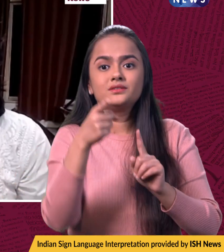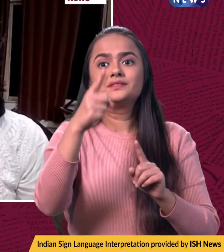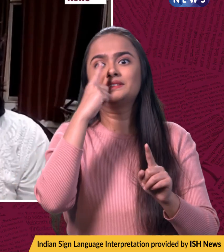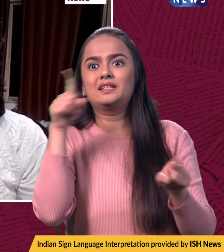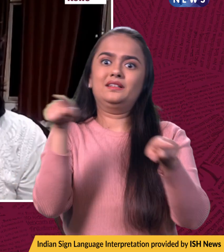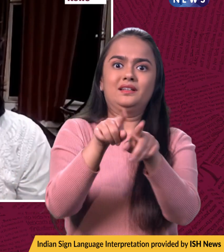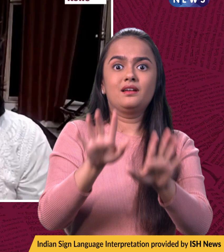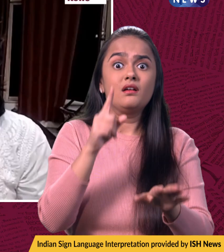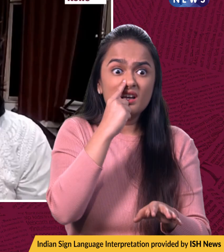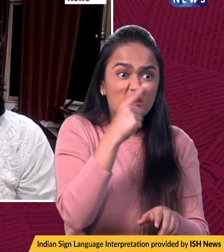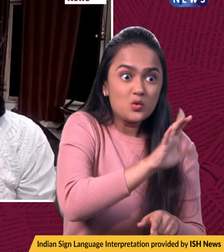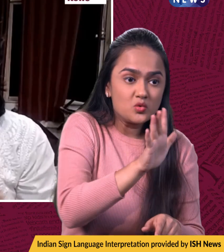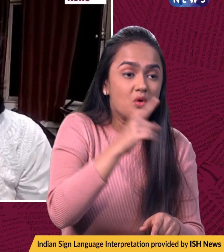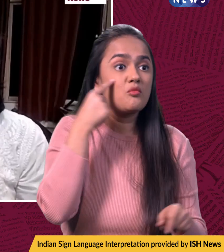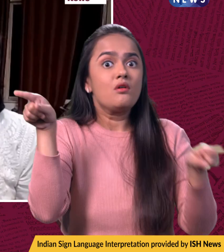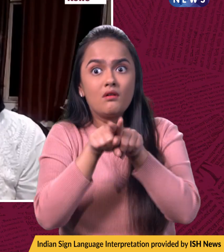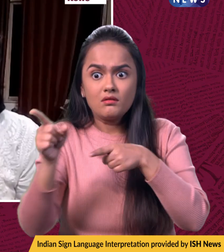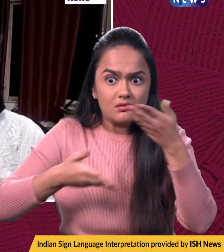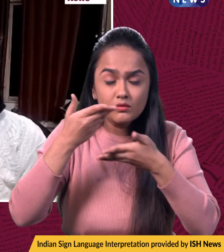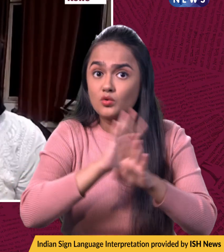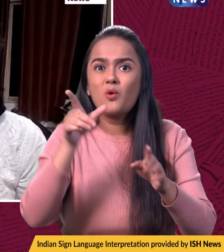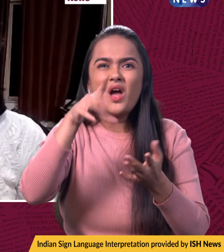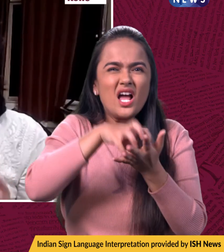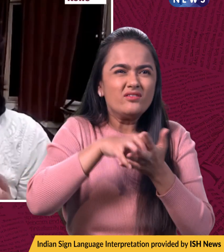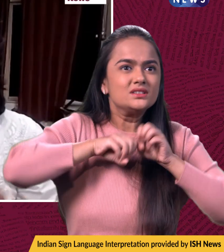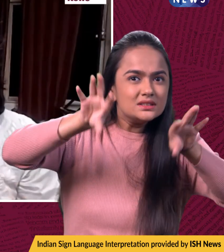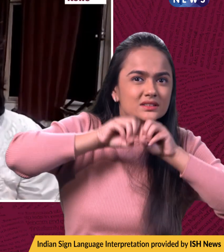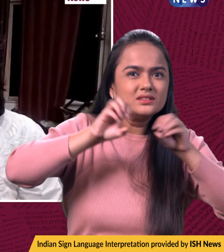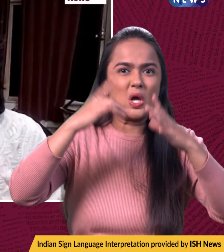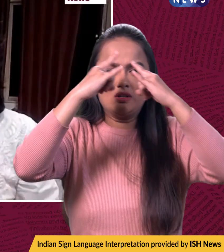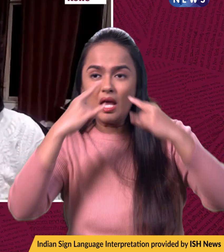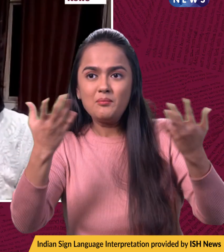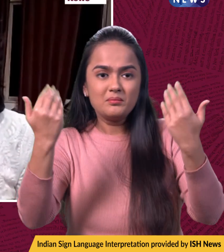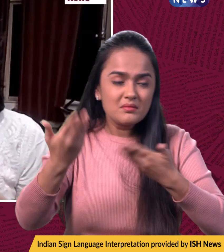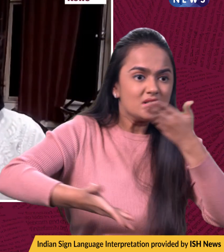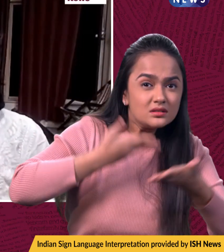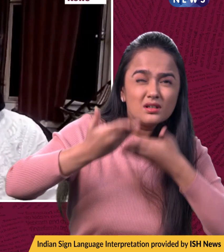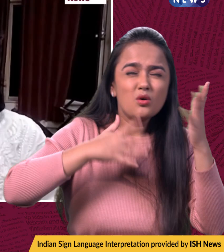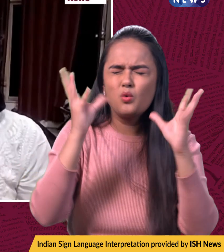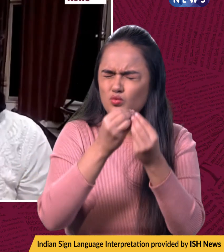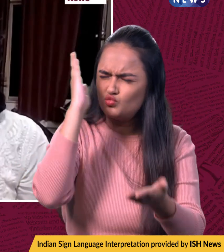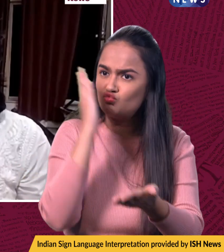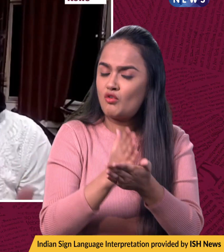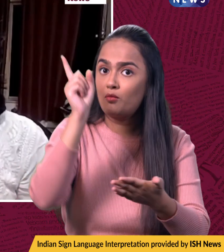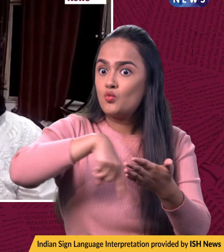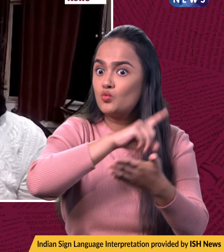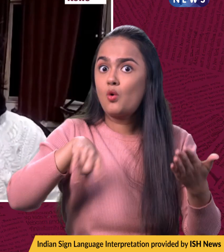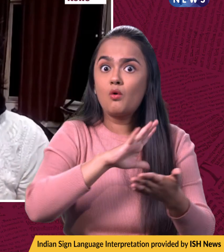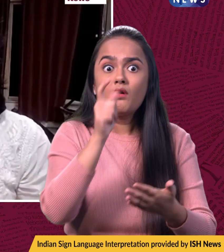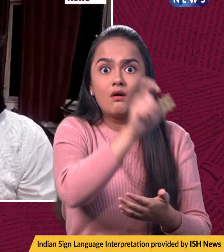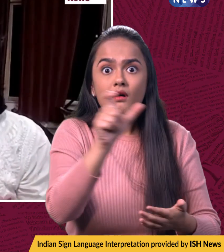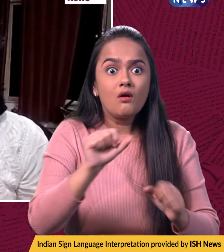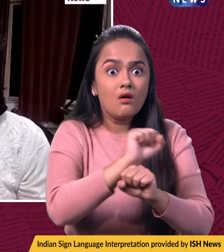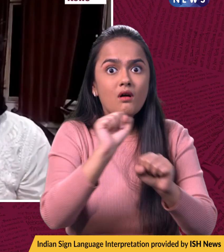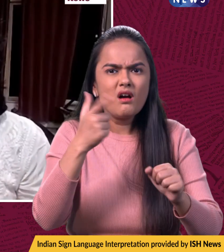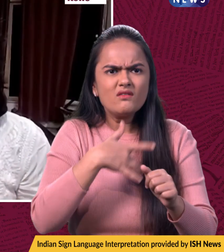government's legislation has come into force, which means it's now illegal to promote, advertise, benefit from, or subject someone to this